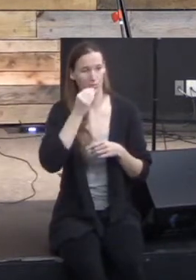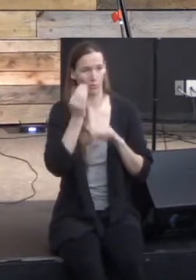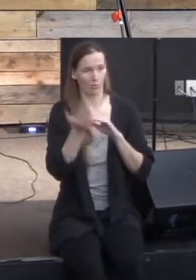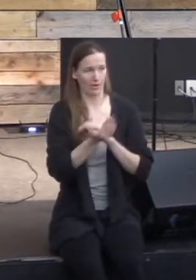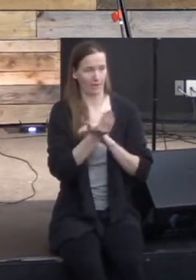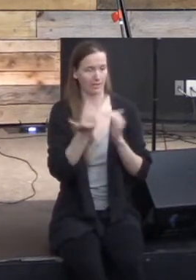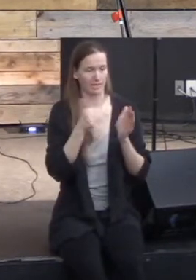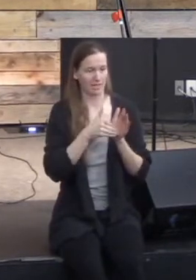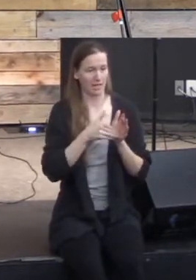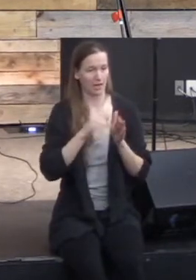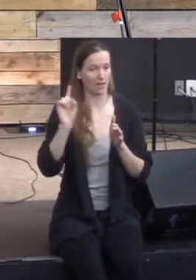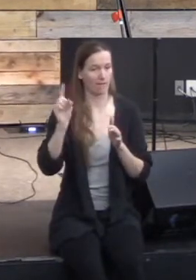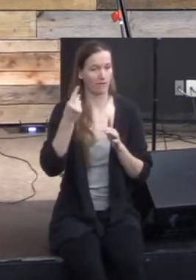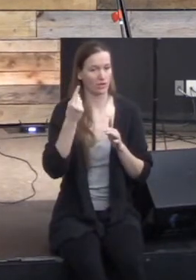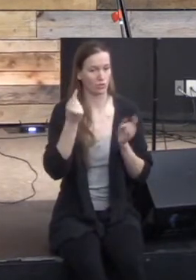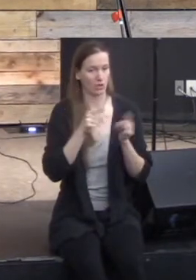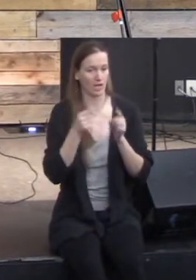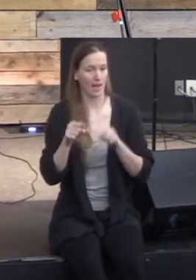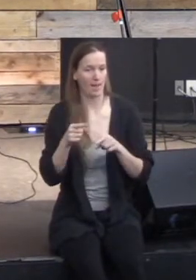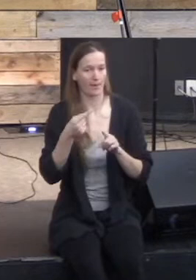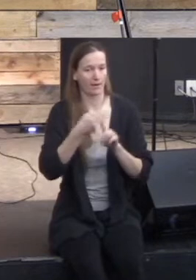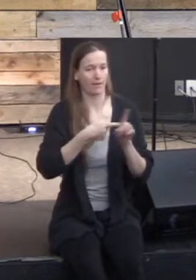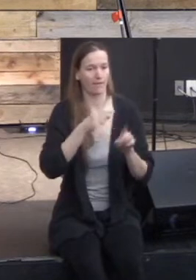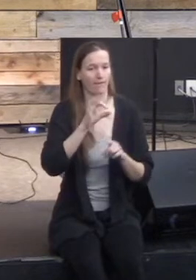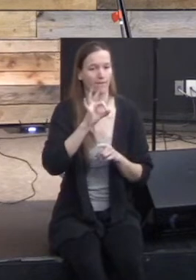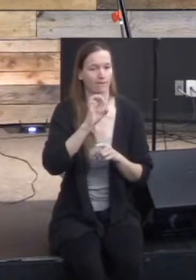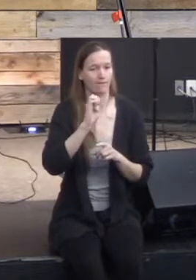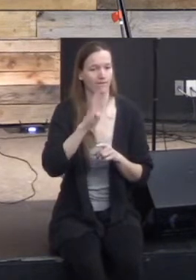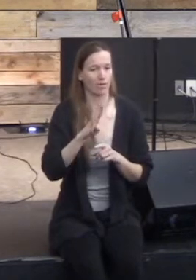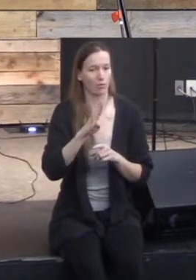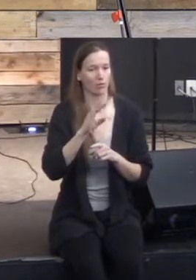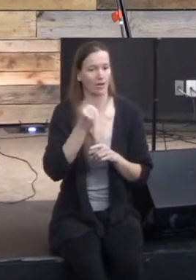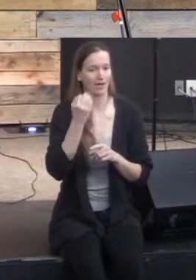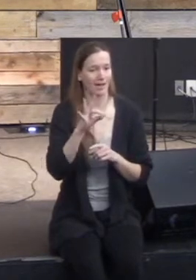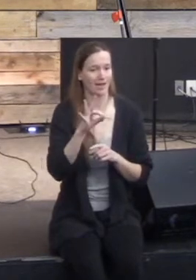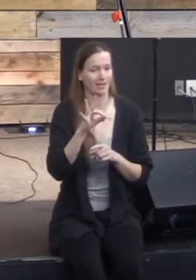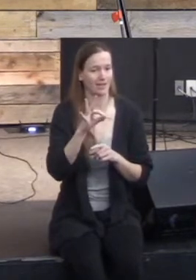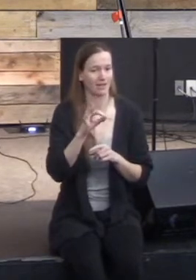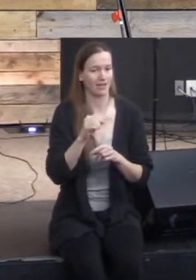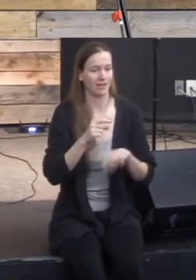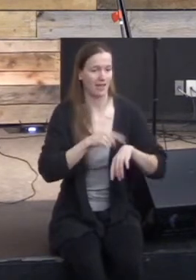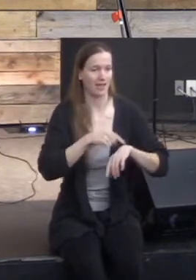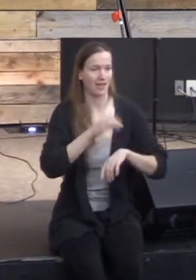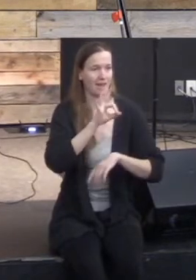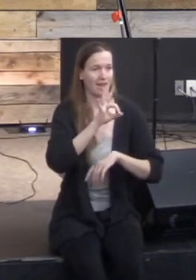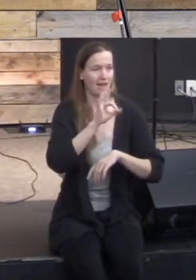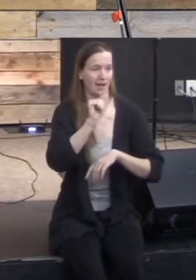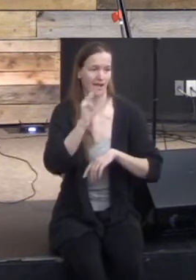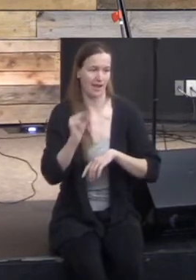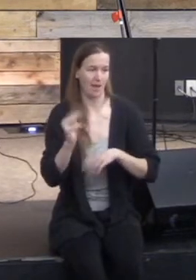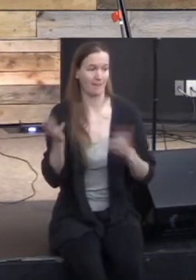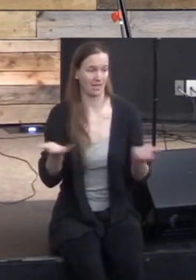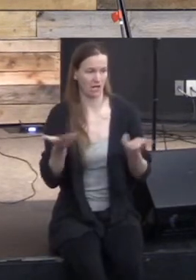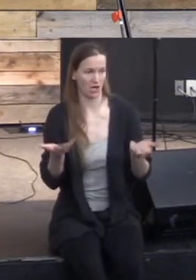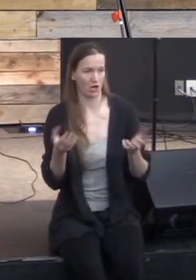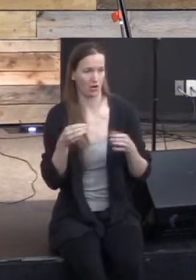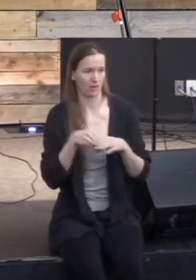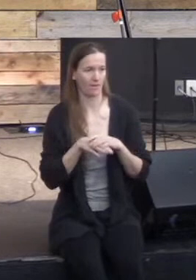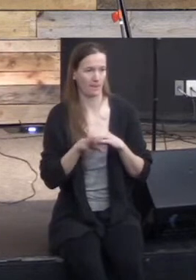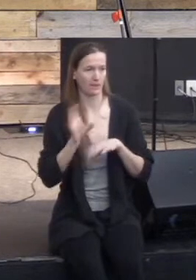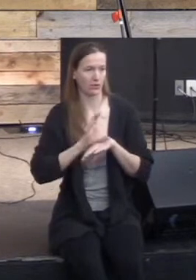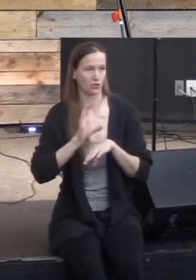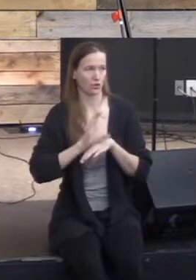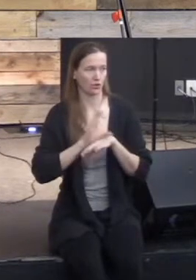first one this year is February 19th at 9 a.m. here at the church building. So please come. We